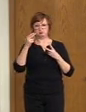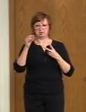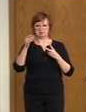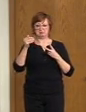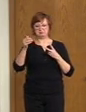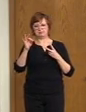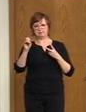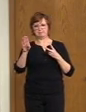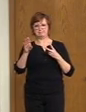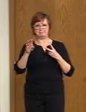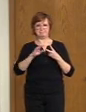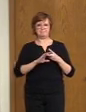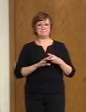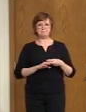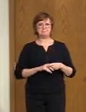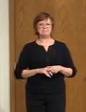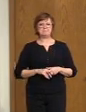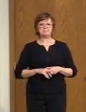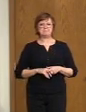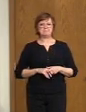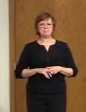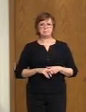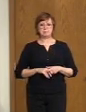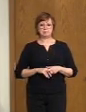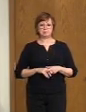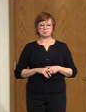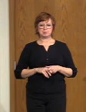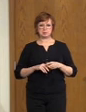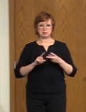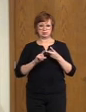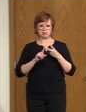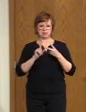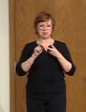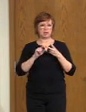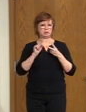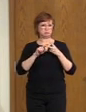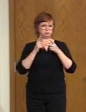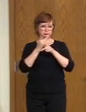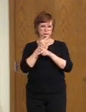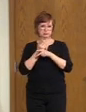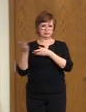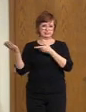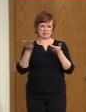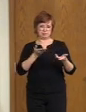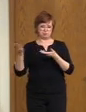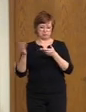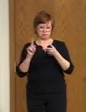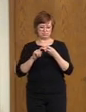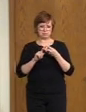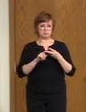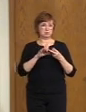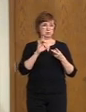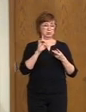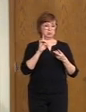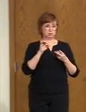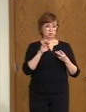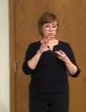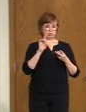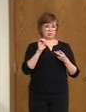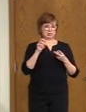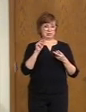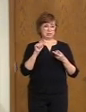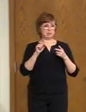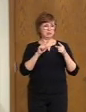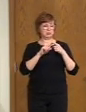shipment of that will be coordinated with Pfizer, but it will be slightly differential. And I'll just see if Dr. Diener or Mr. Bell had